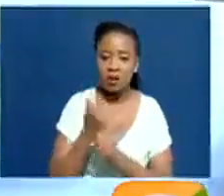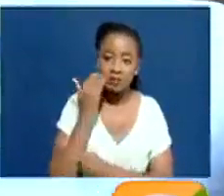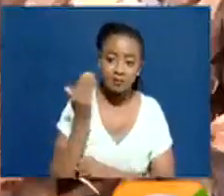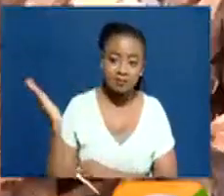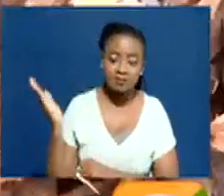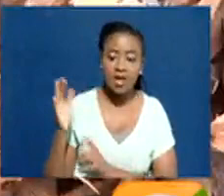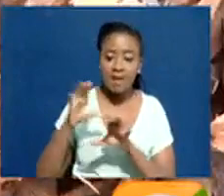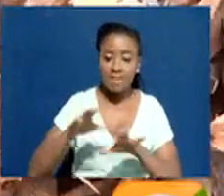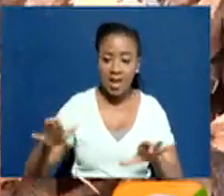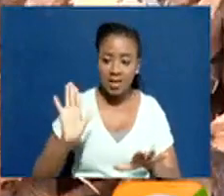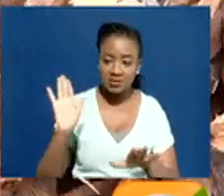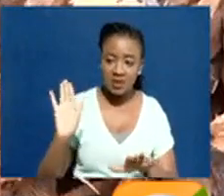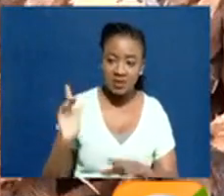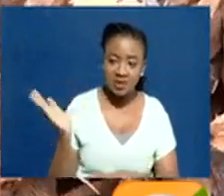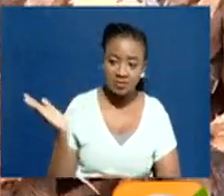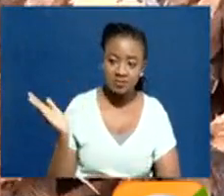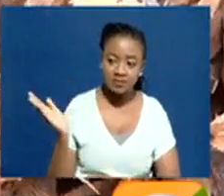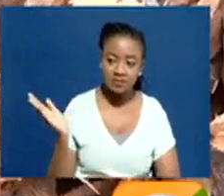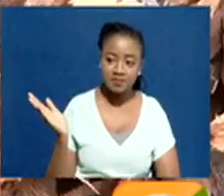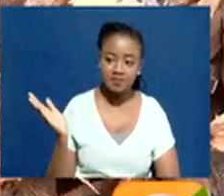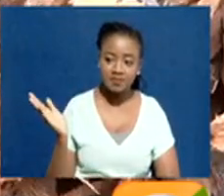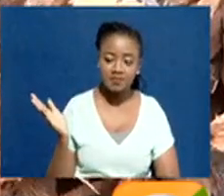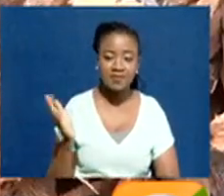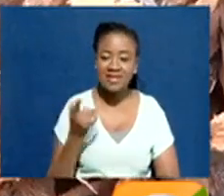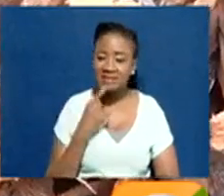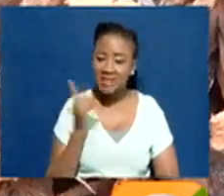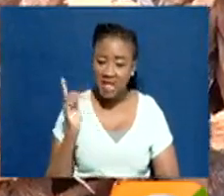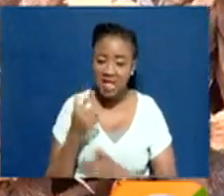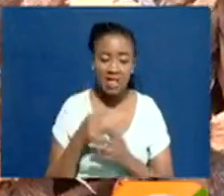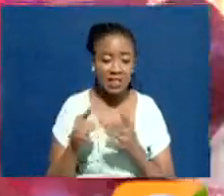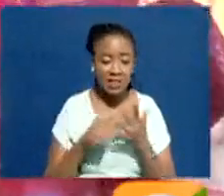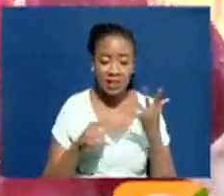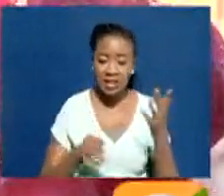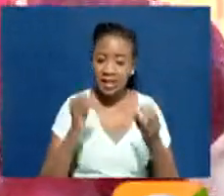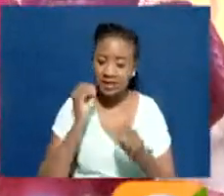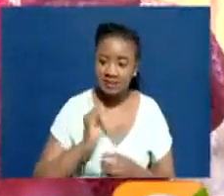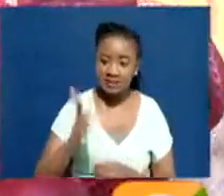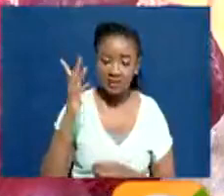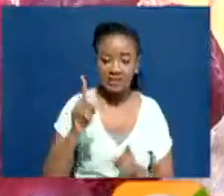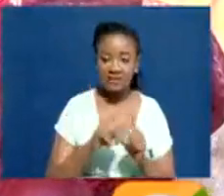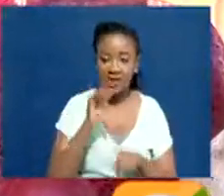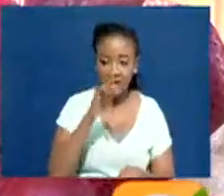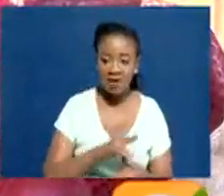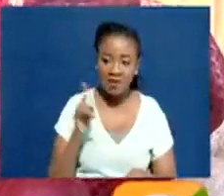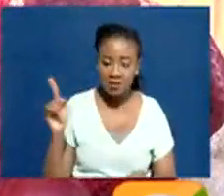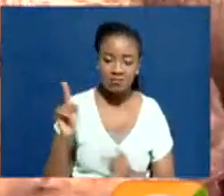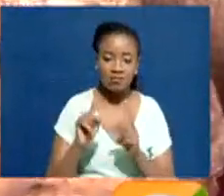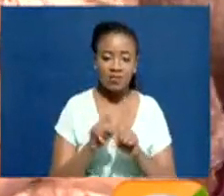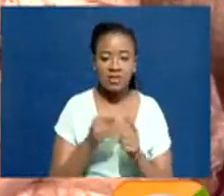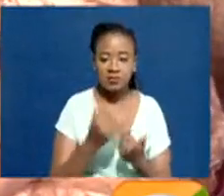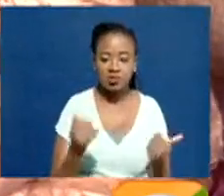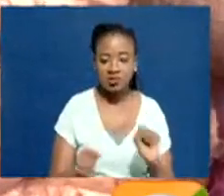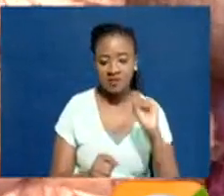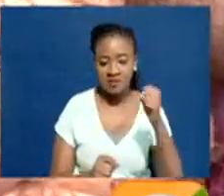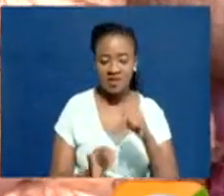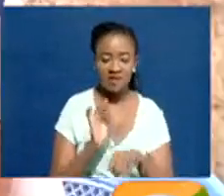Kaptembwa, where she tells us how the increased cost of food prices has affected her and her five children who depend